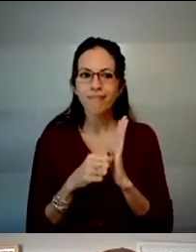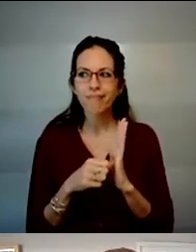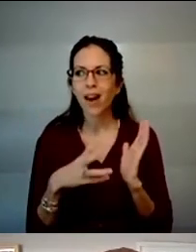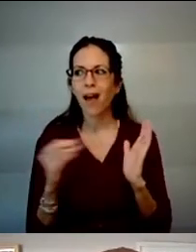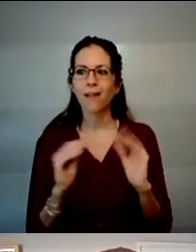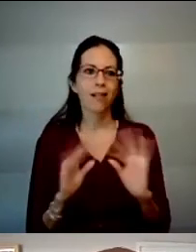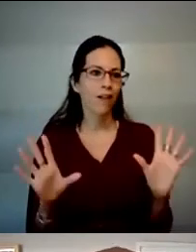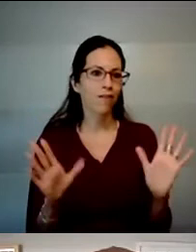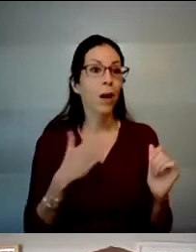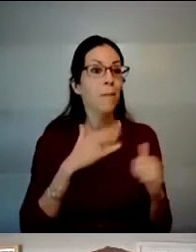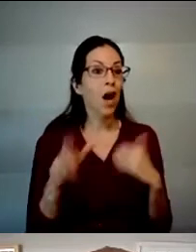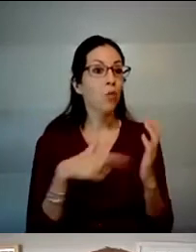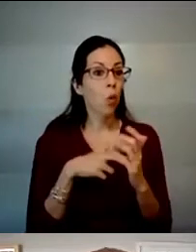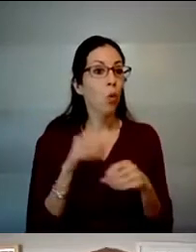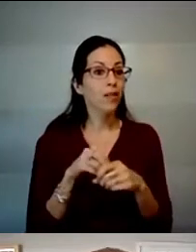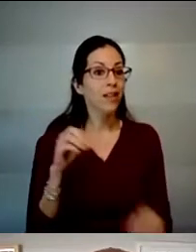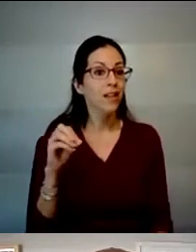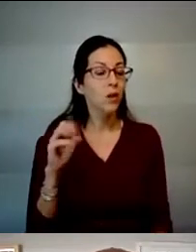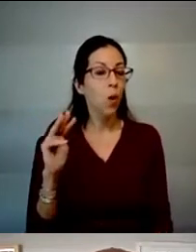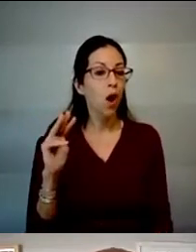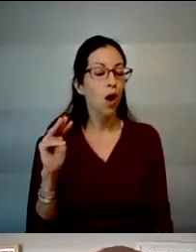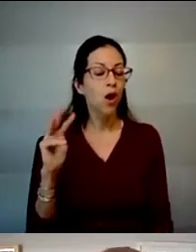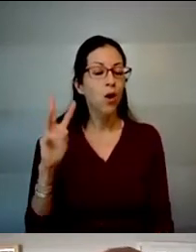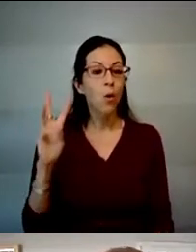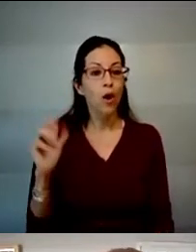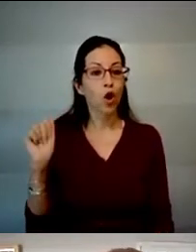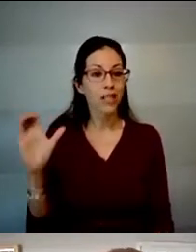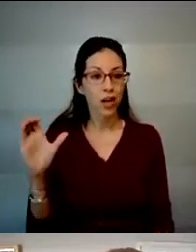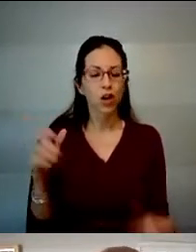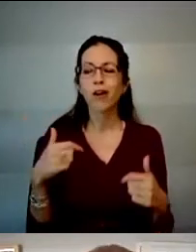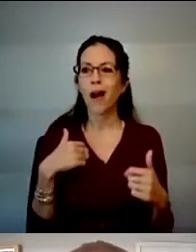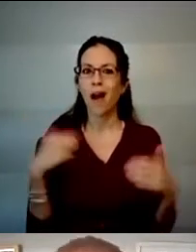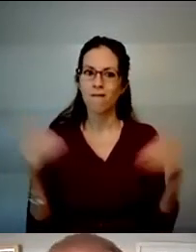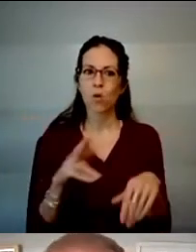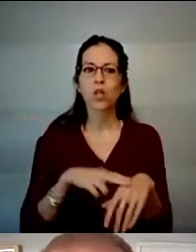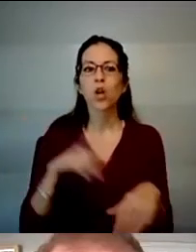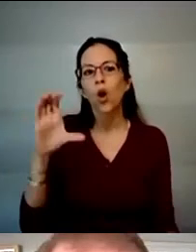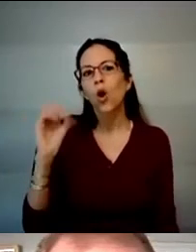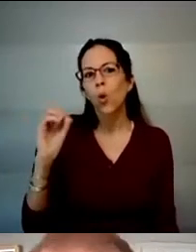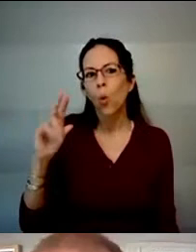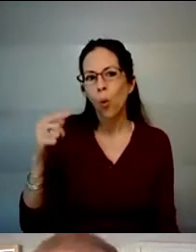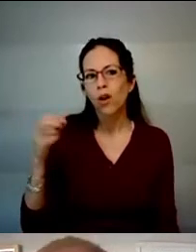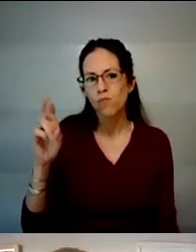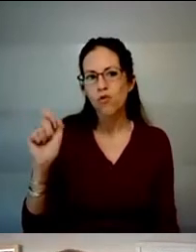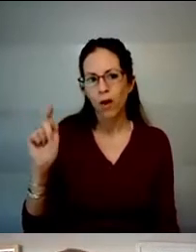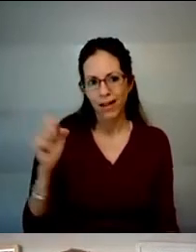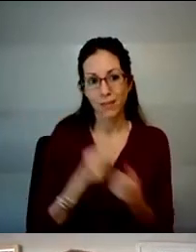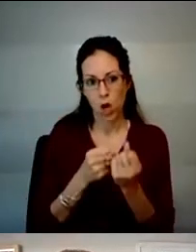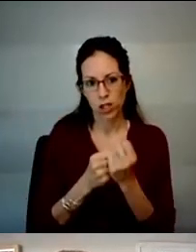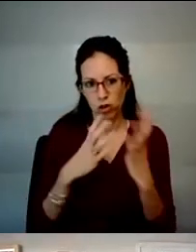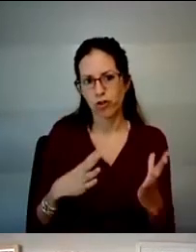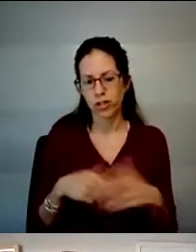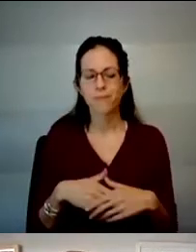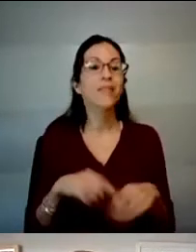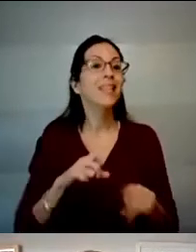my role at the Walker, I really do focus on corporate sponsorships. And those are, you know, different from